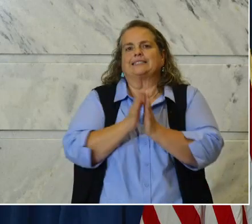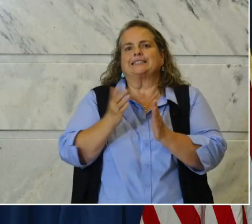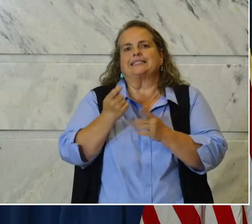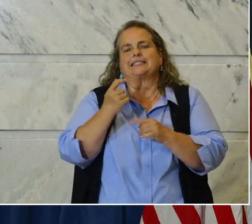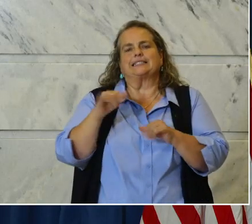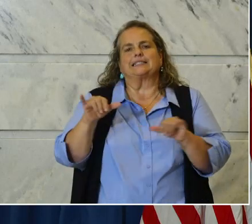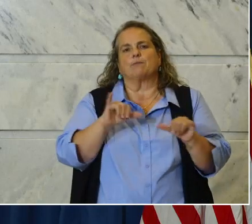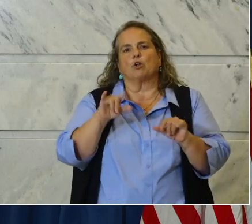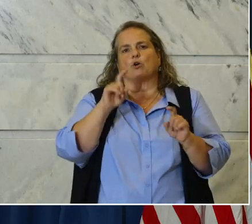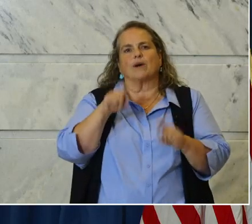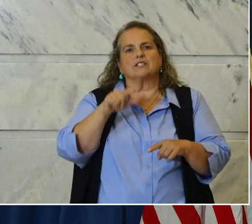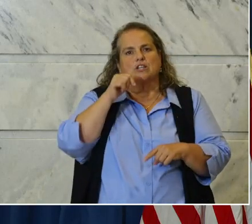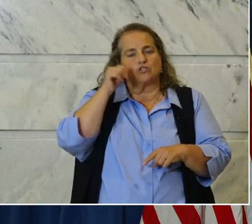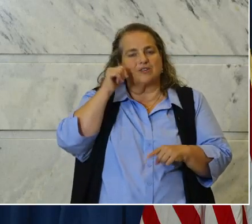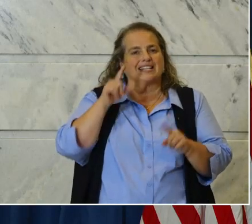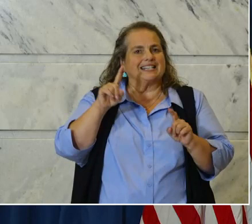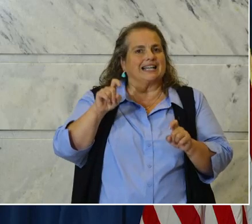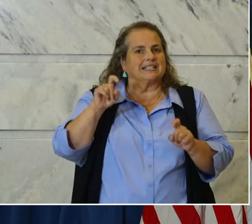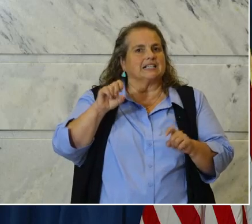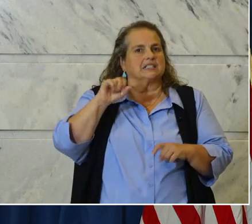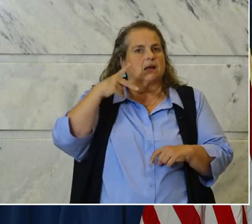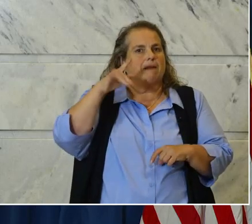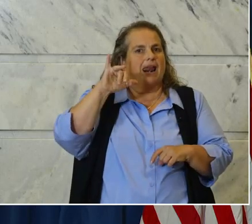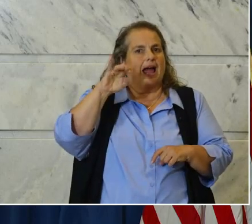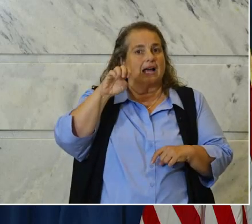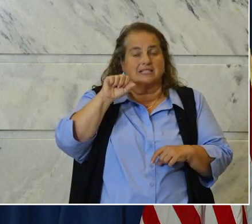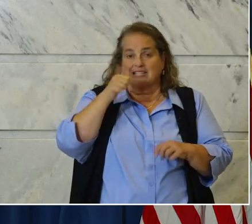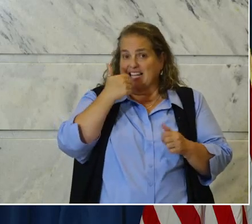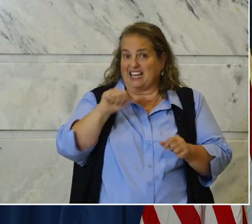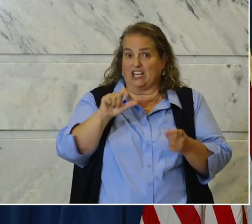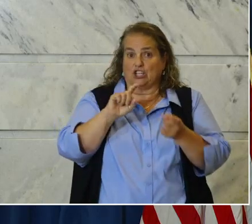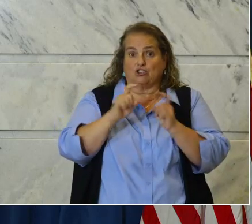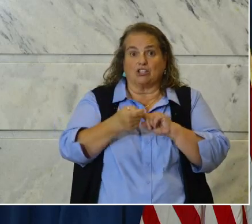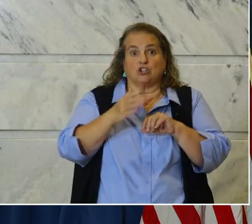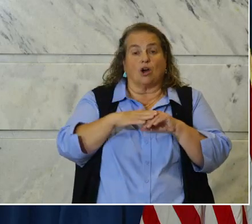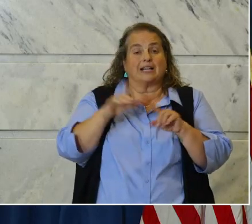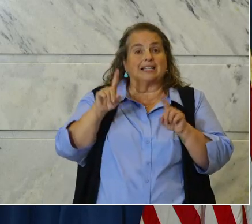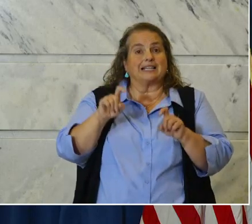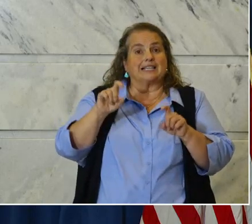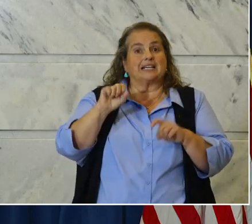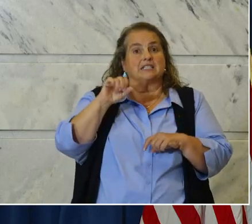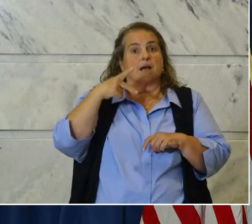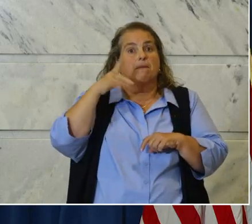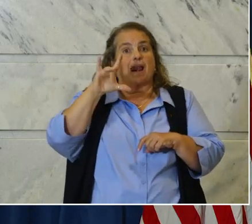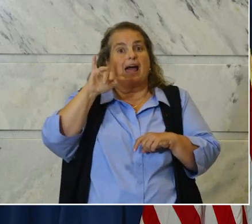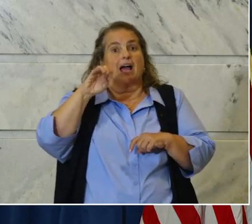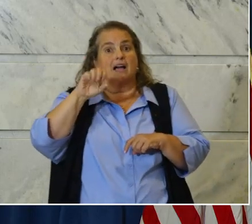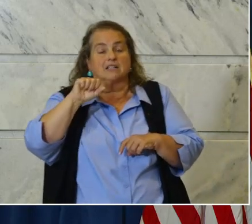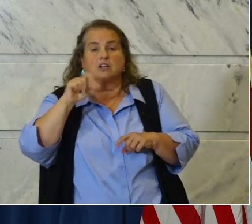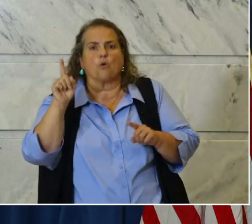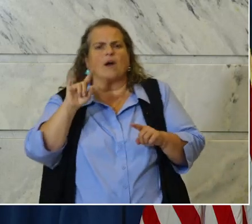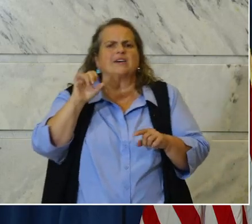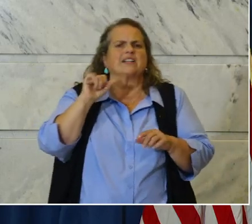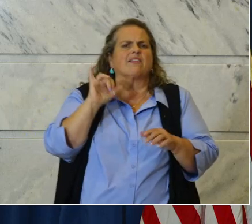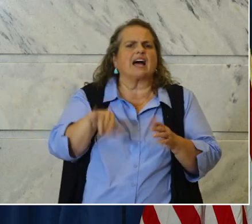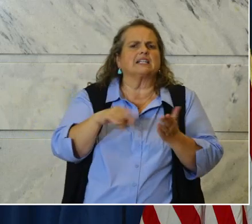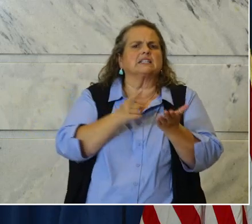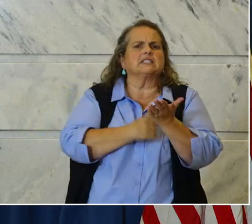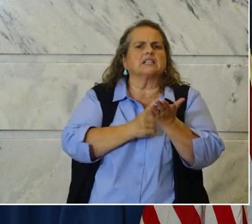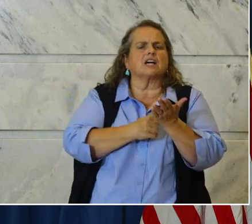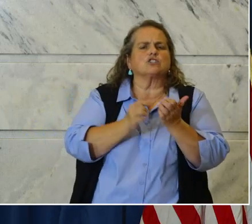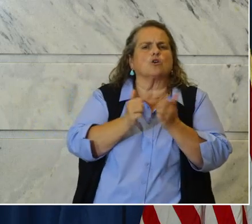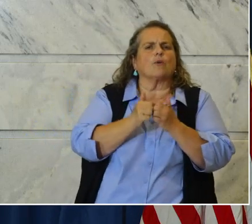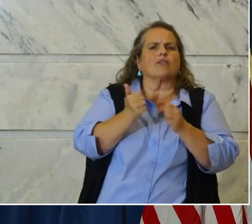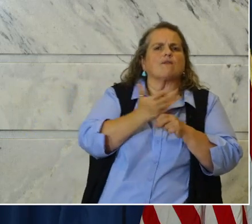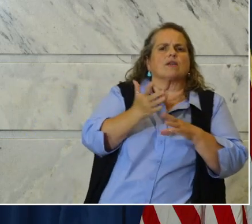testing supplies. Is there really any change in where we're at with that? And where do you feel like that discussion fits in this whole discussion